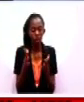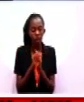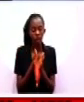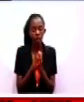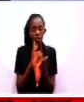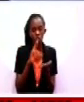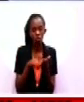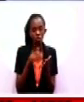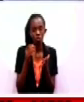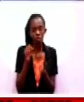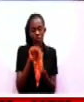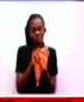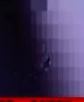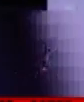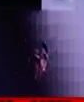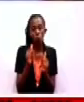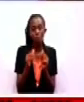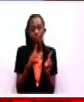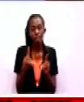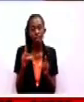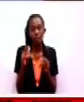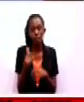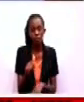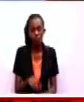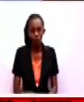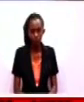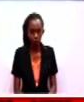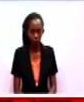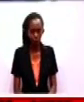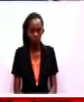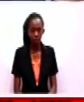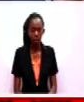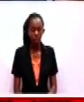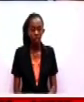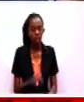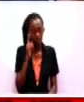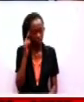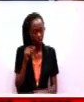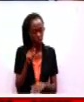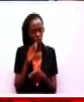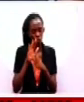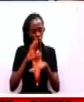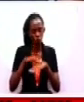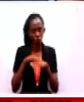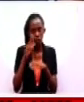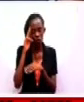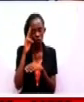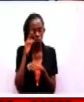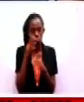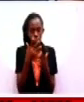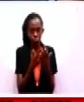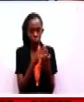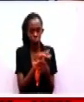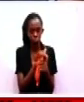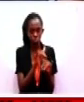recording of statements which have not been Done I think this is a good Reason for Holding